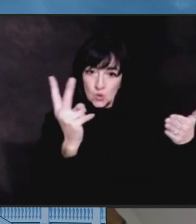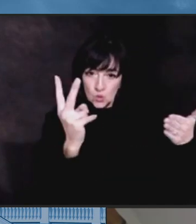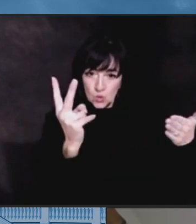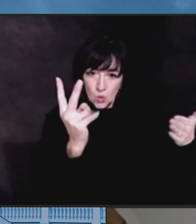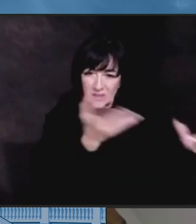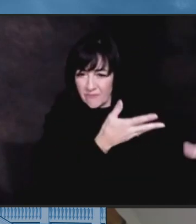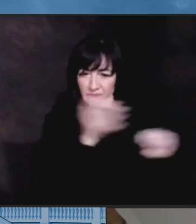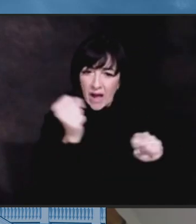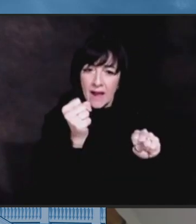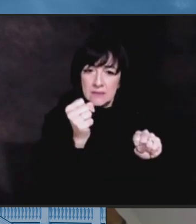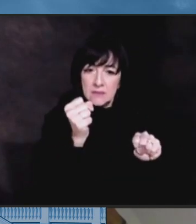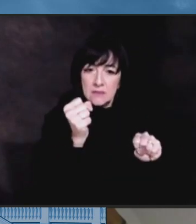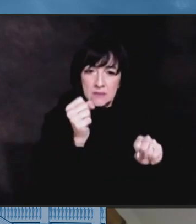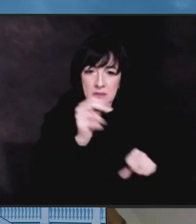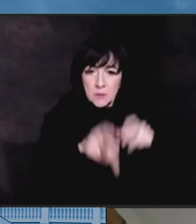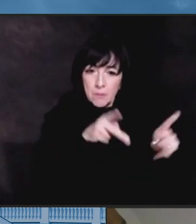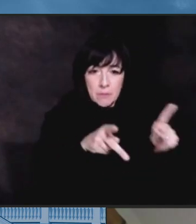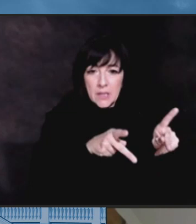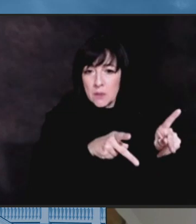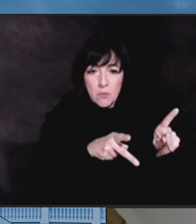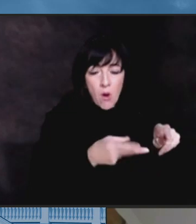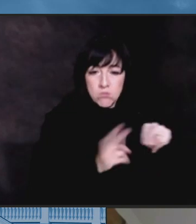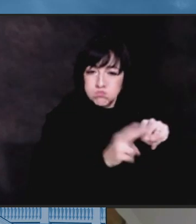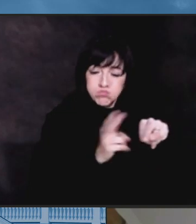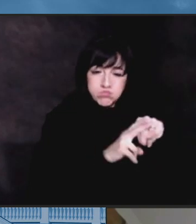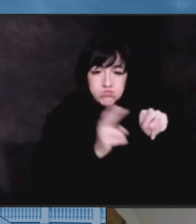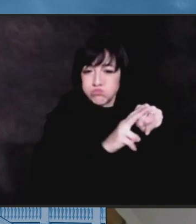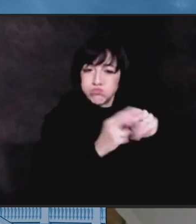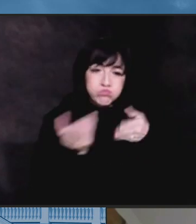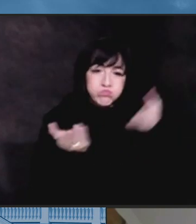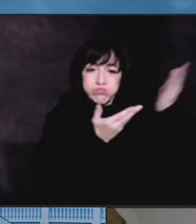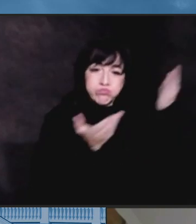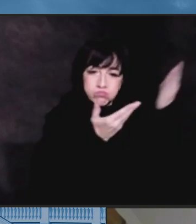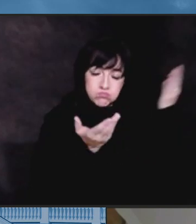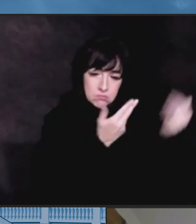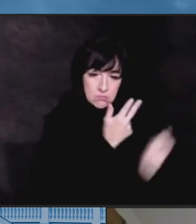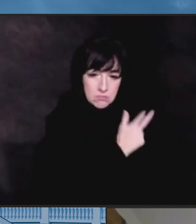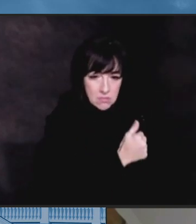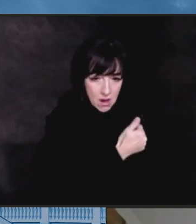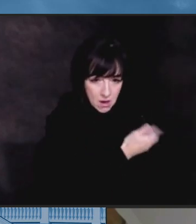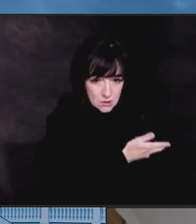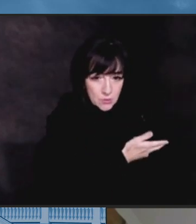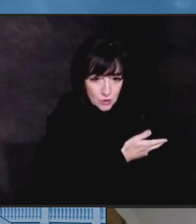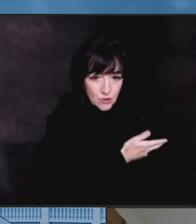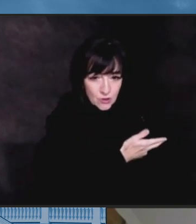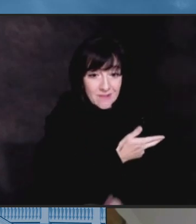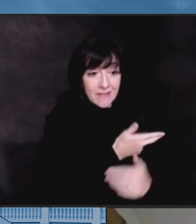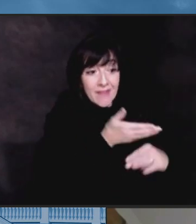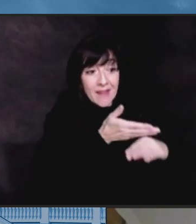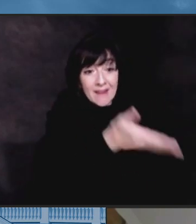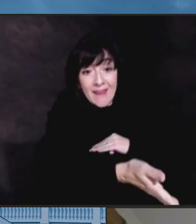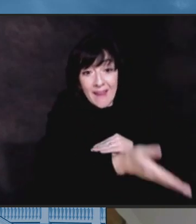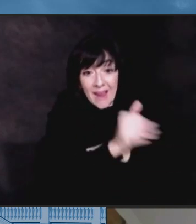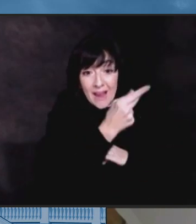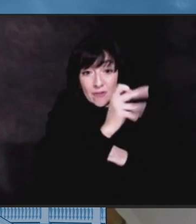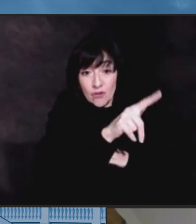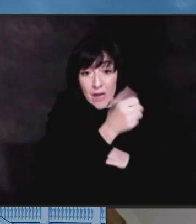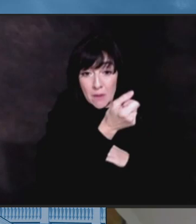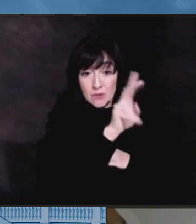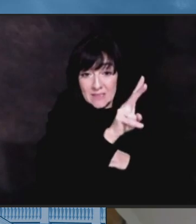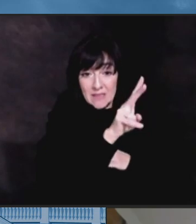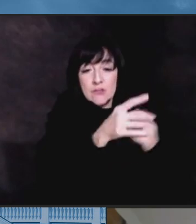than 2-week period of time, you ran up significantly to that peak, and then gradually started reducing on the other